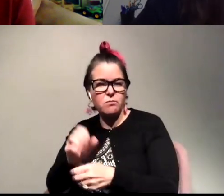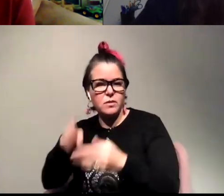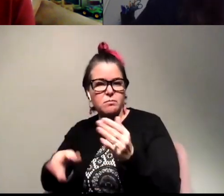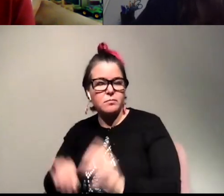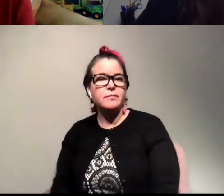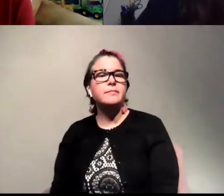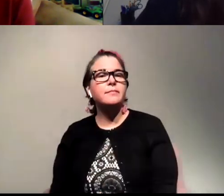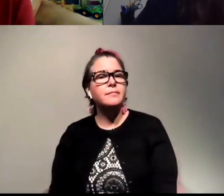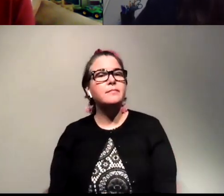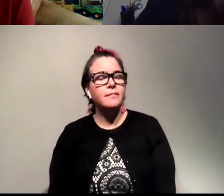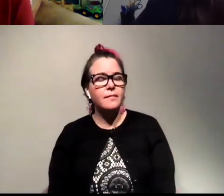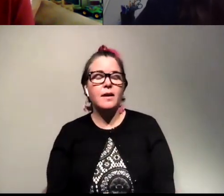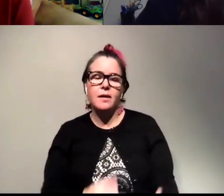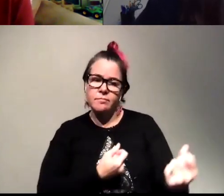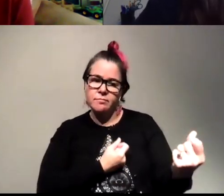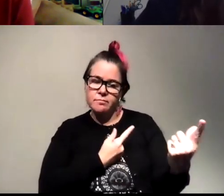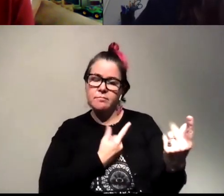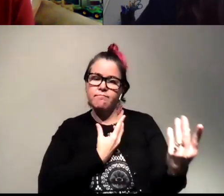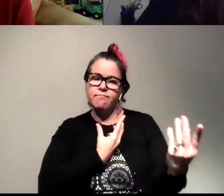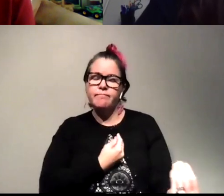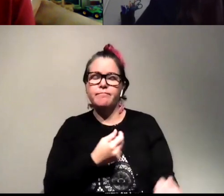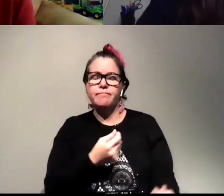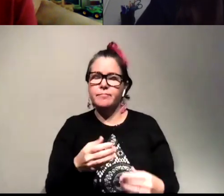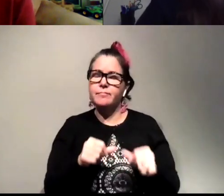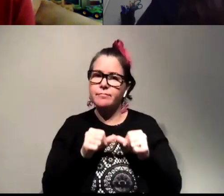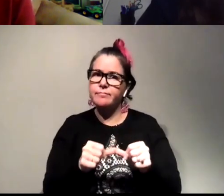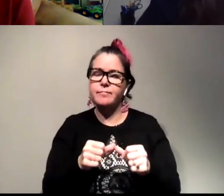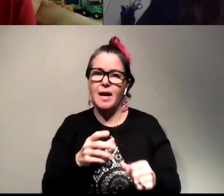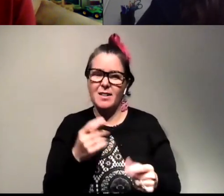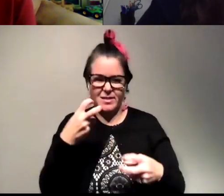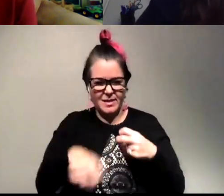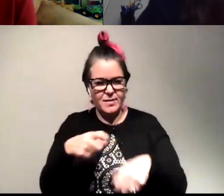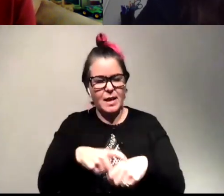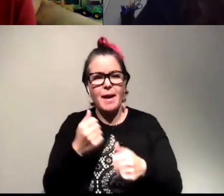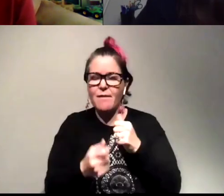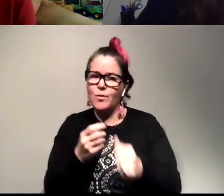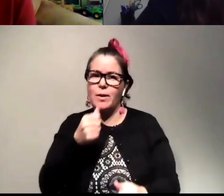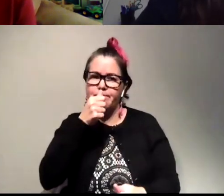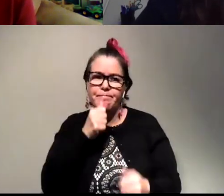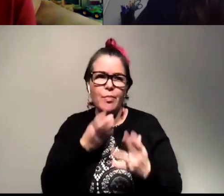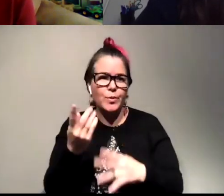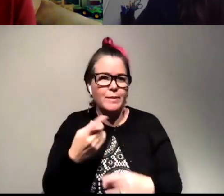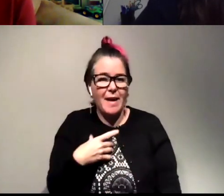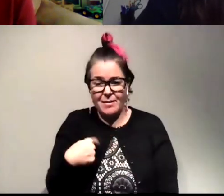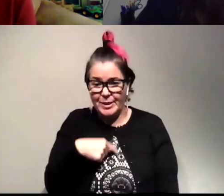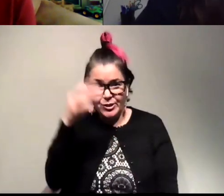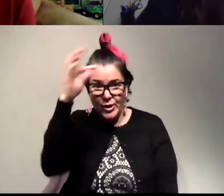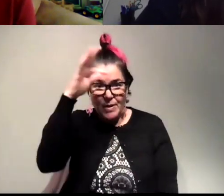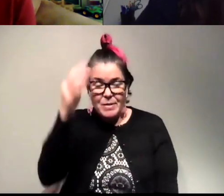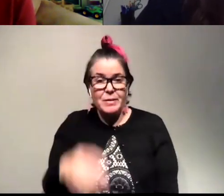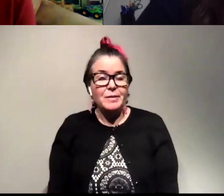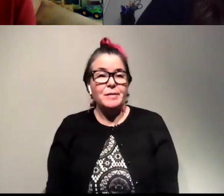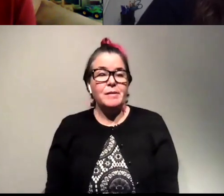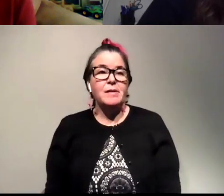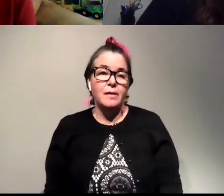That's great. Compassion goes a long way. That's really great, especially in such tough times now. Like, everybody's going through something and you don't really know what they're going through. So